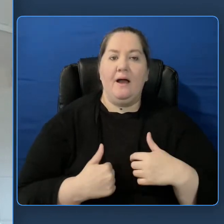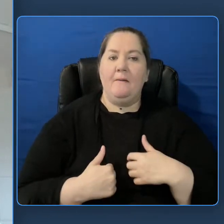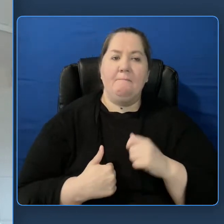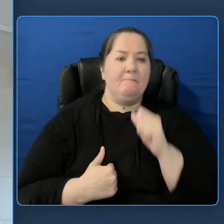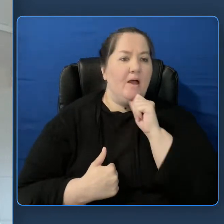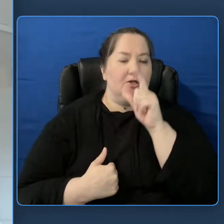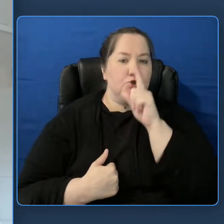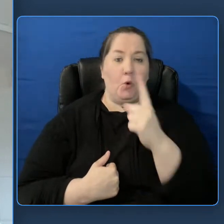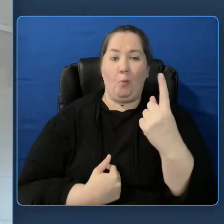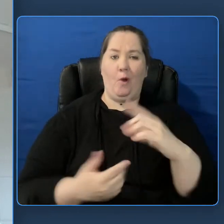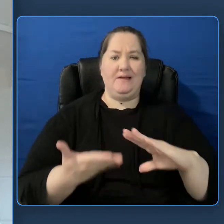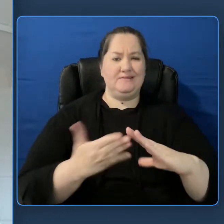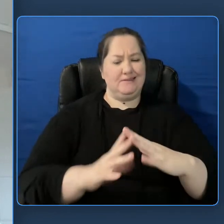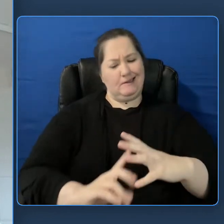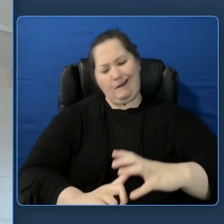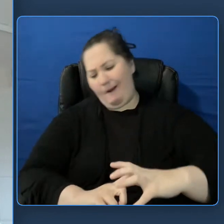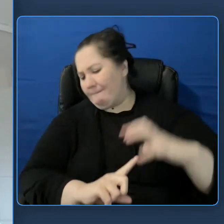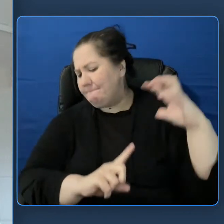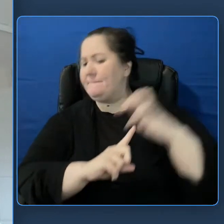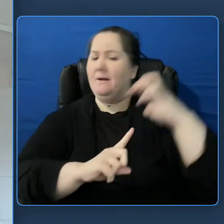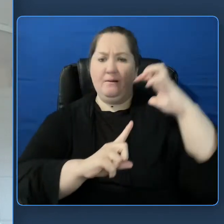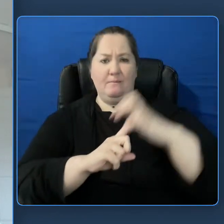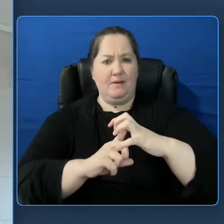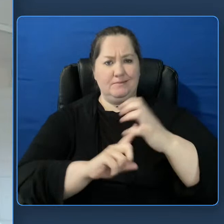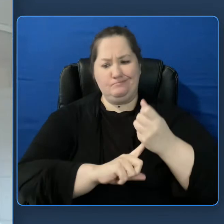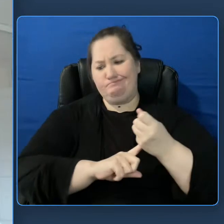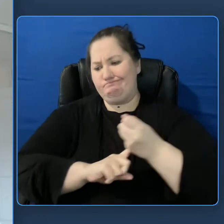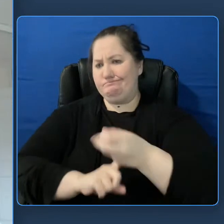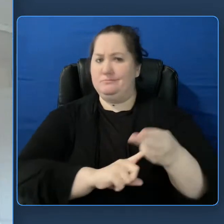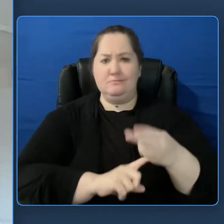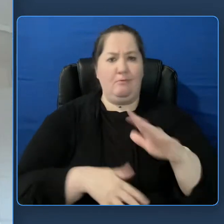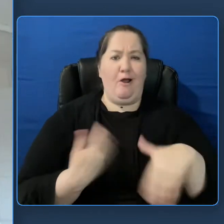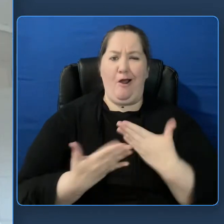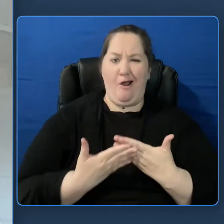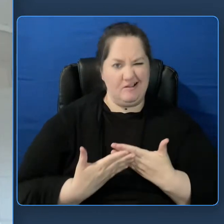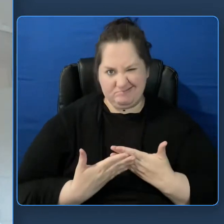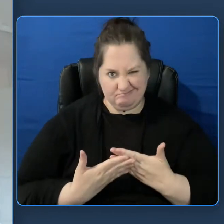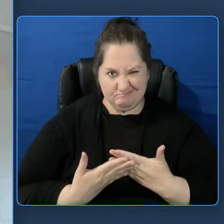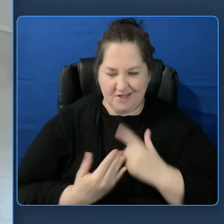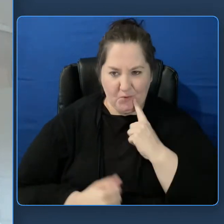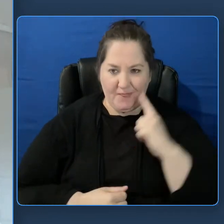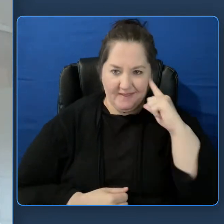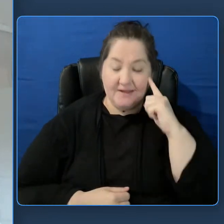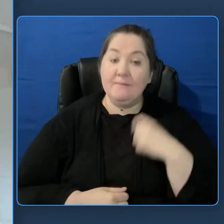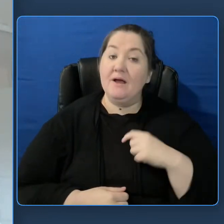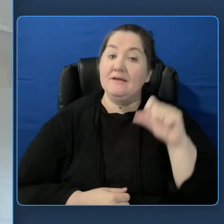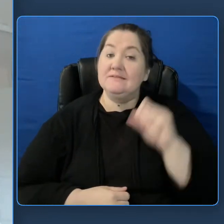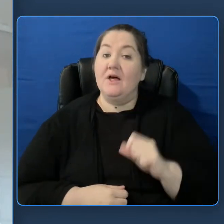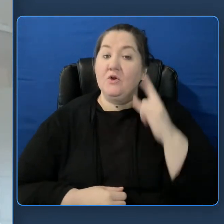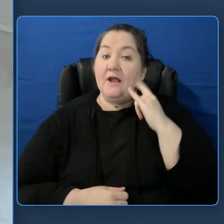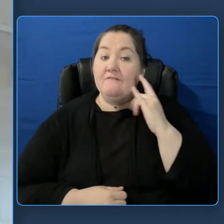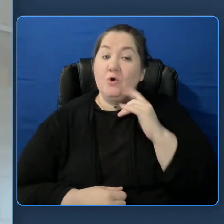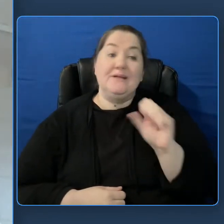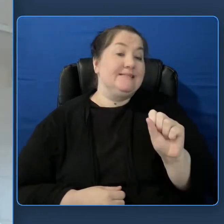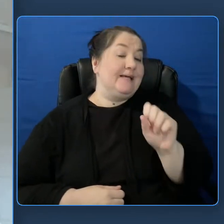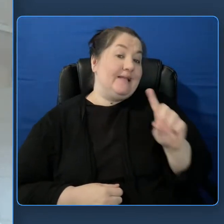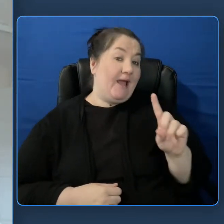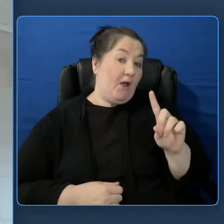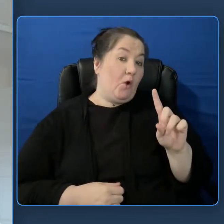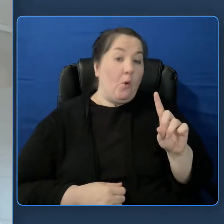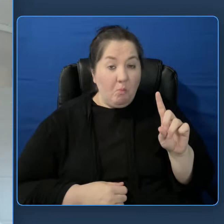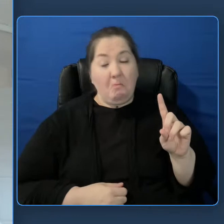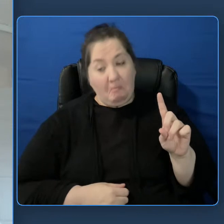entirely sure that there's one city that's hitting everything. Southern California, San Diego